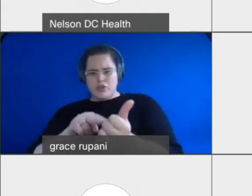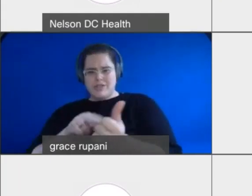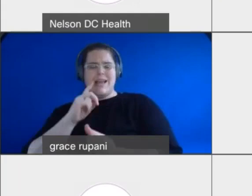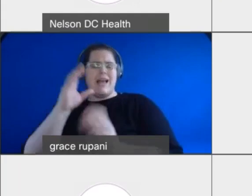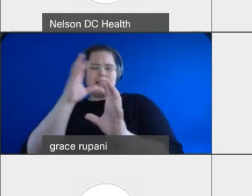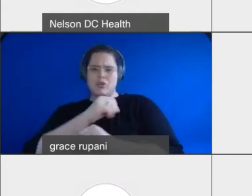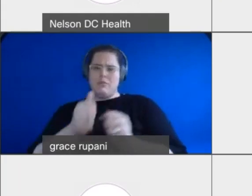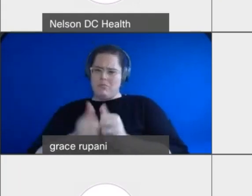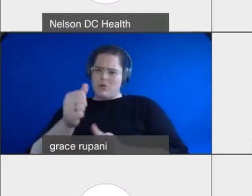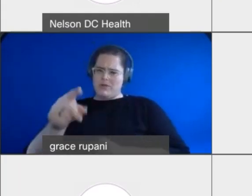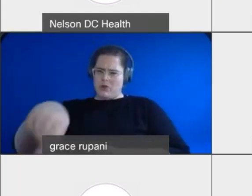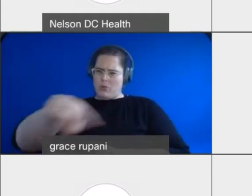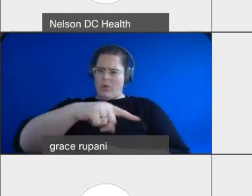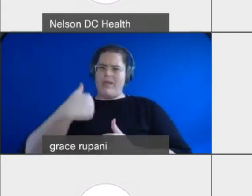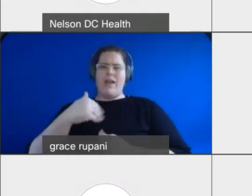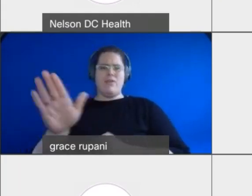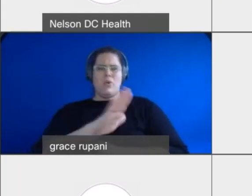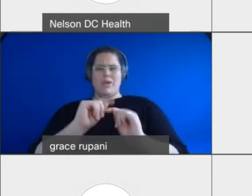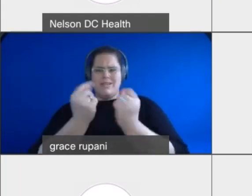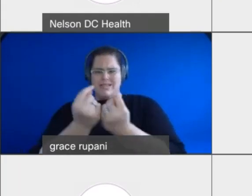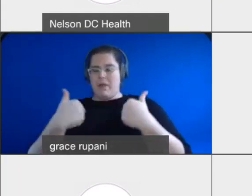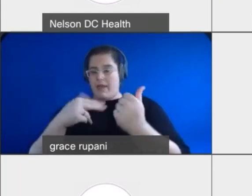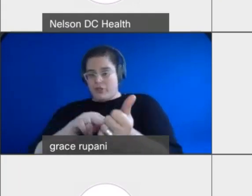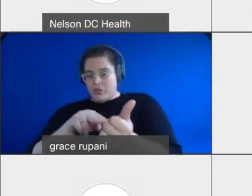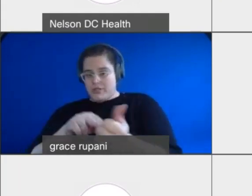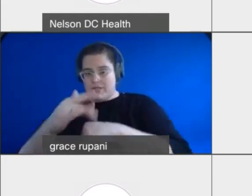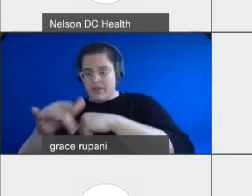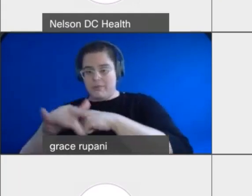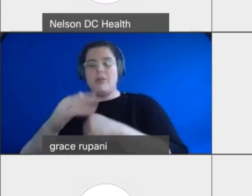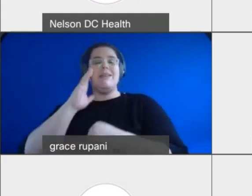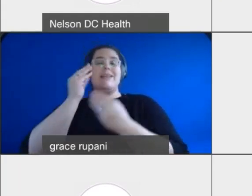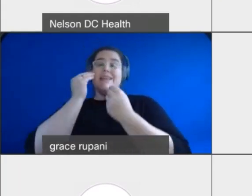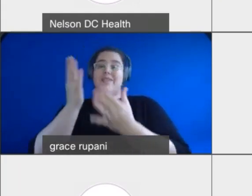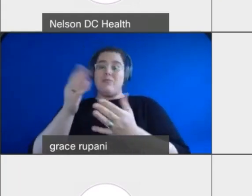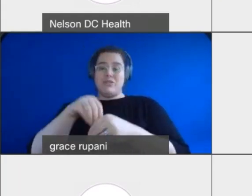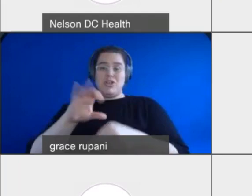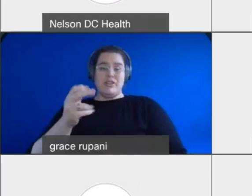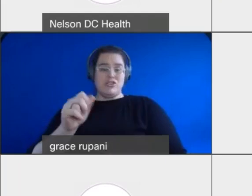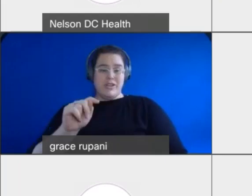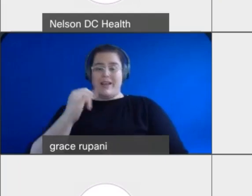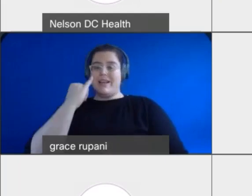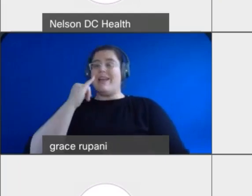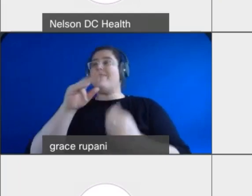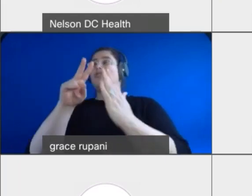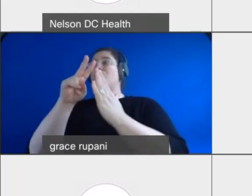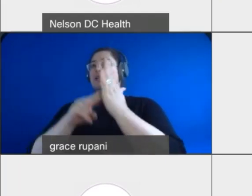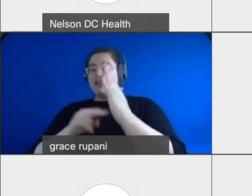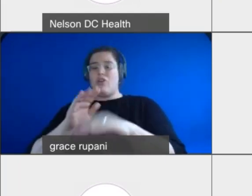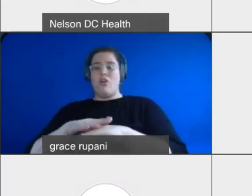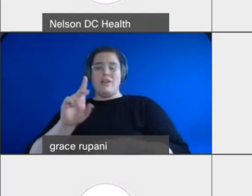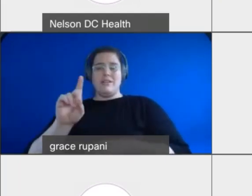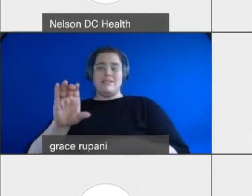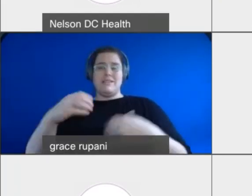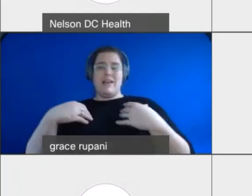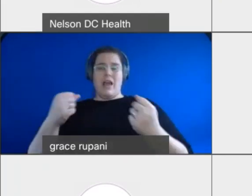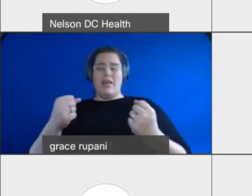your team. The information that was provided in chat, if they don't understand that, then they can reach out to the health and wellness team. And I could